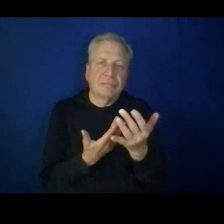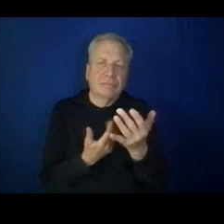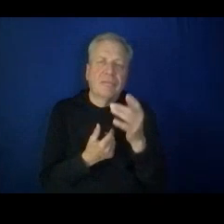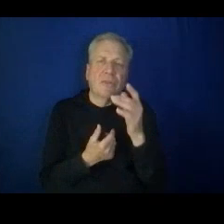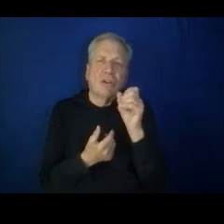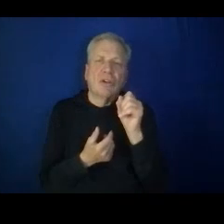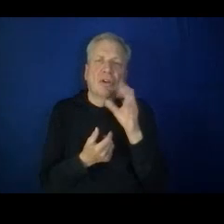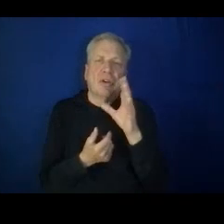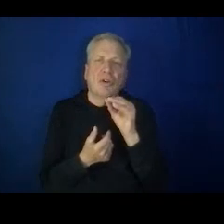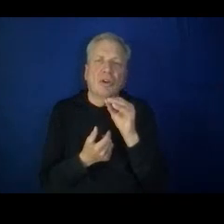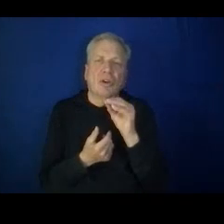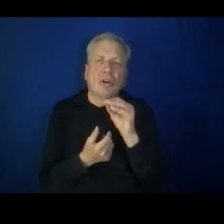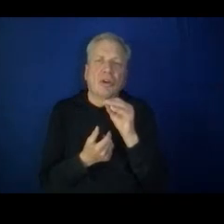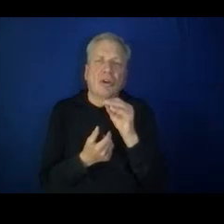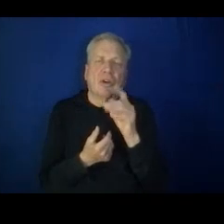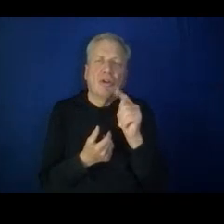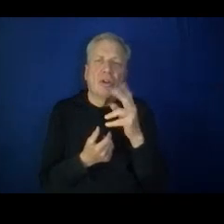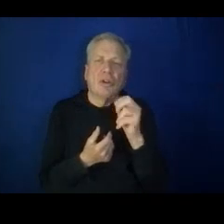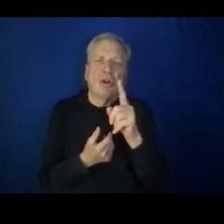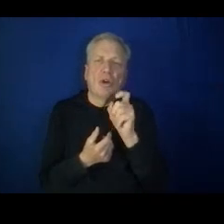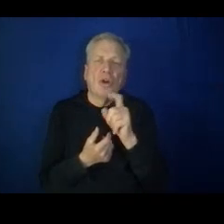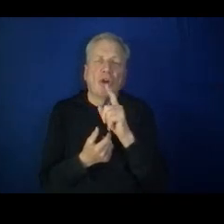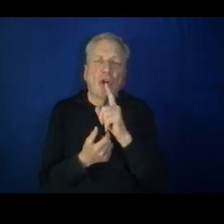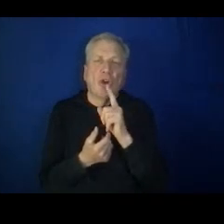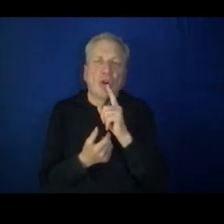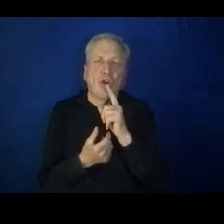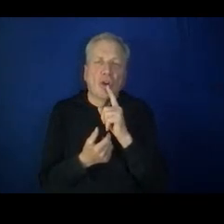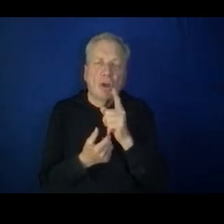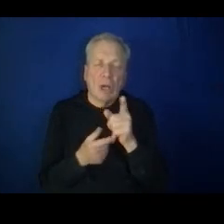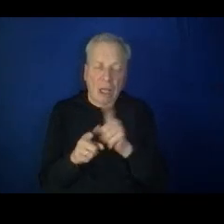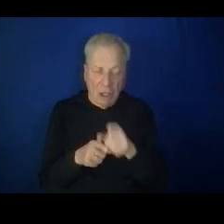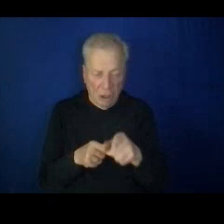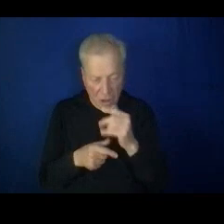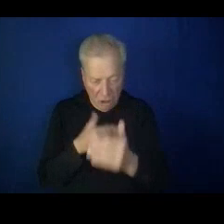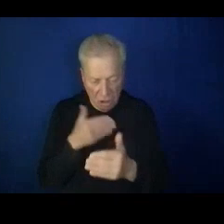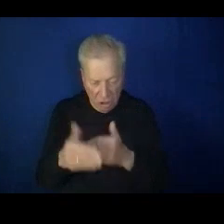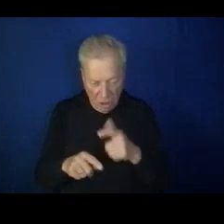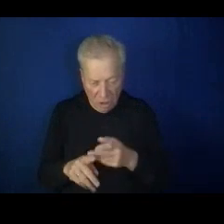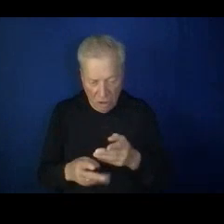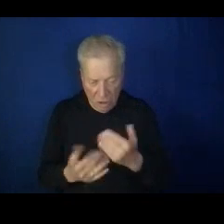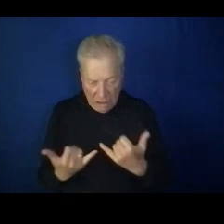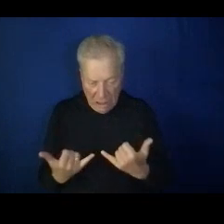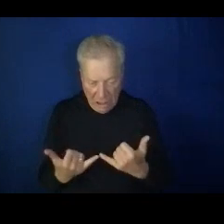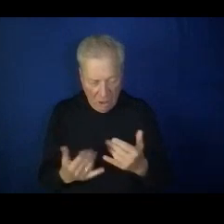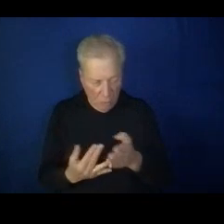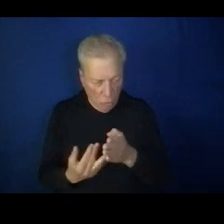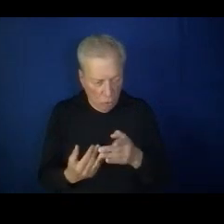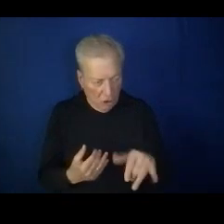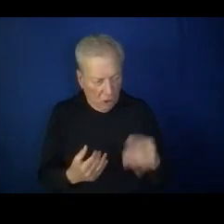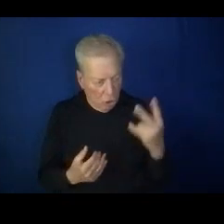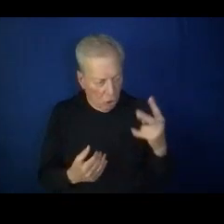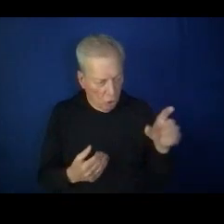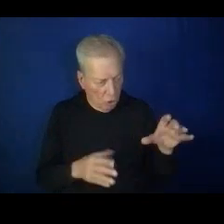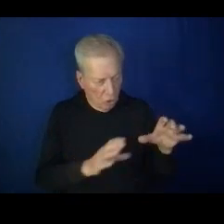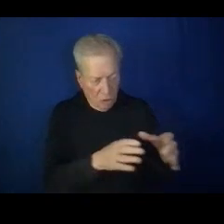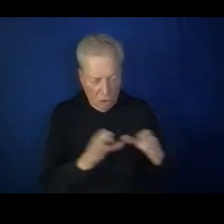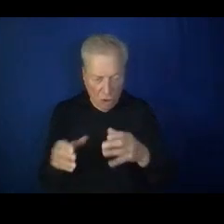So the question is, has gene flow occurred between the two herds? As far as we know, it's